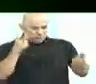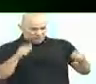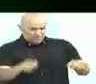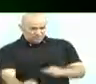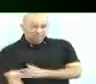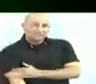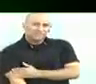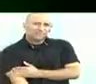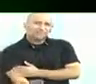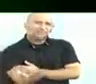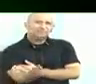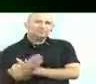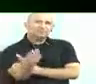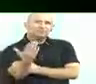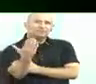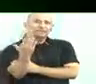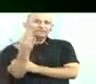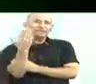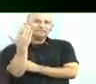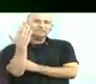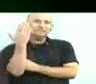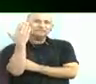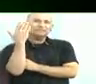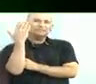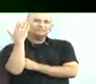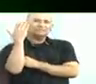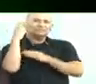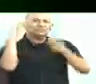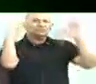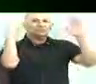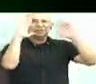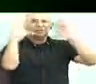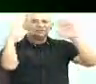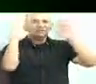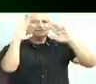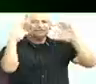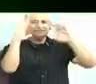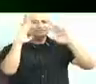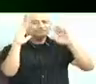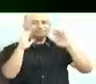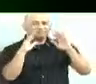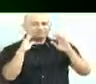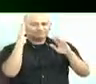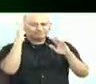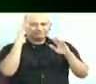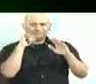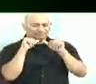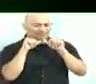Troubles there.